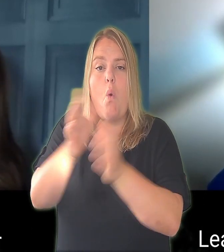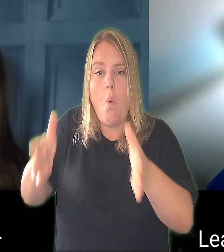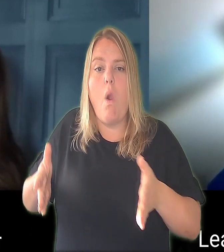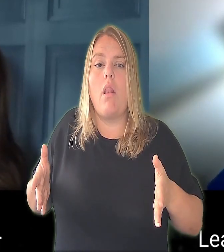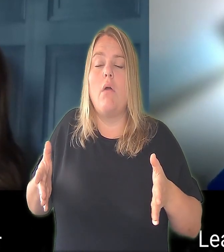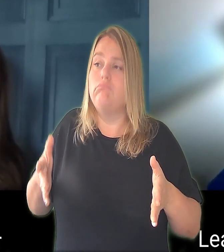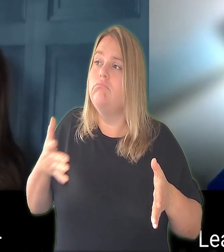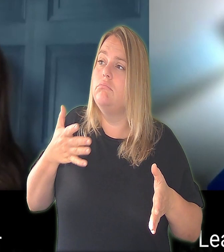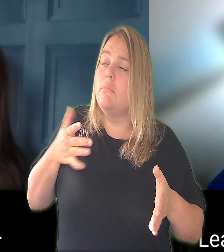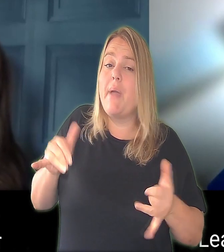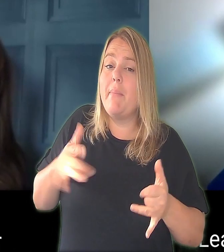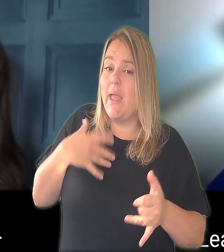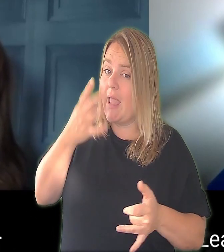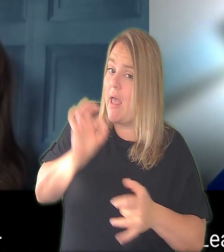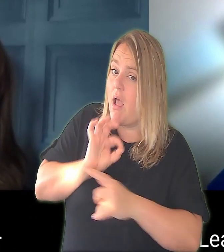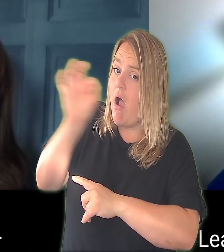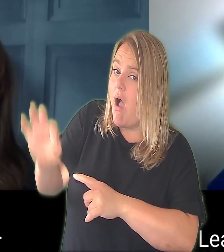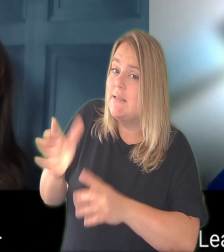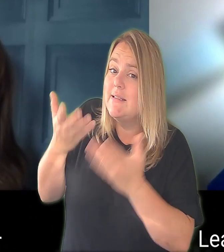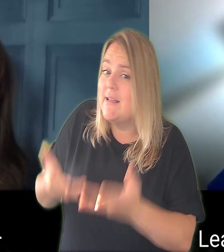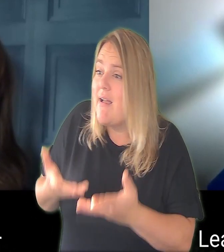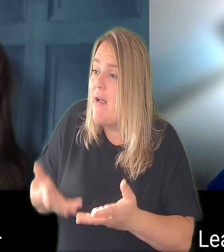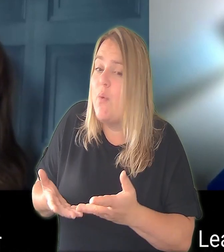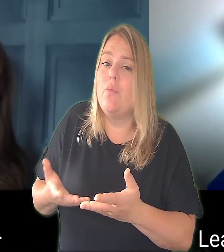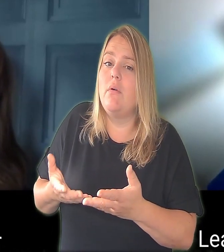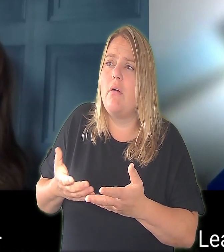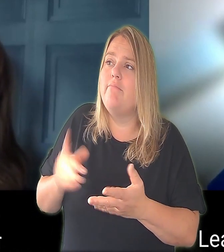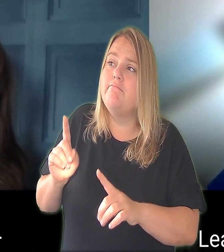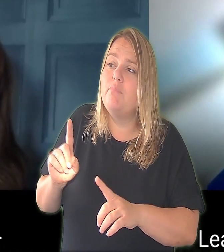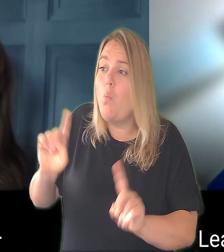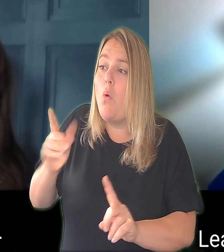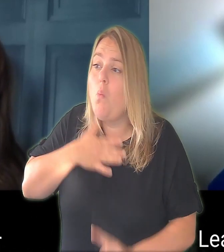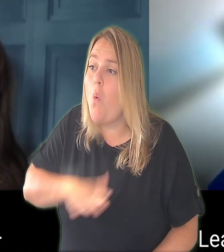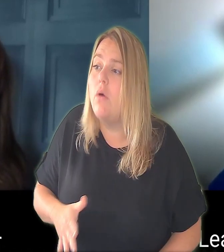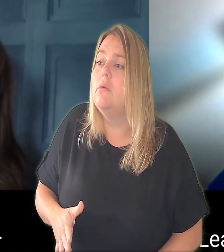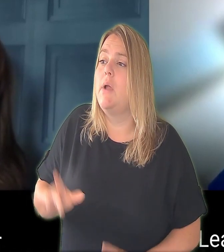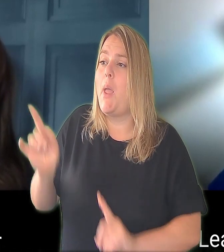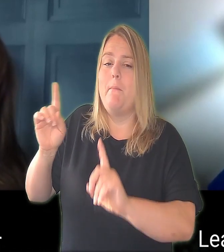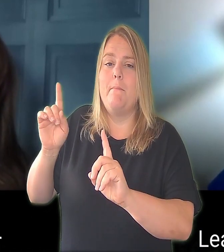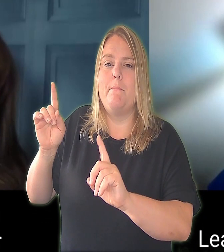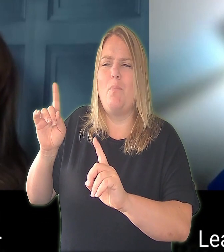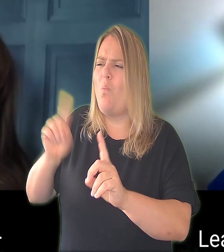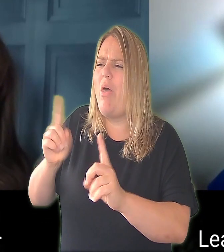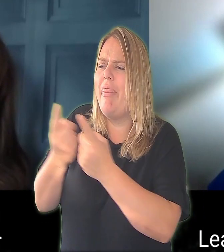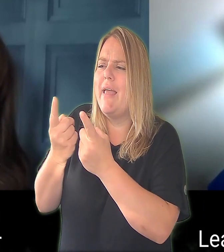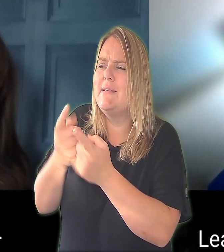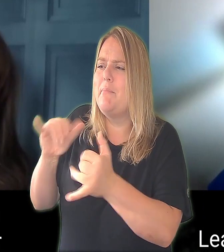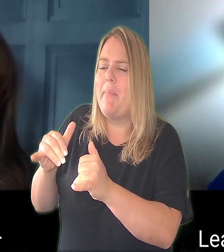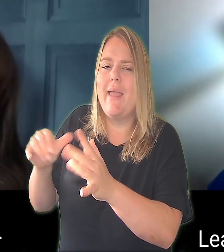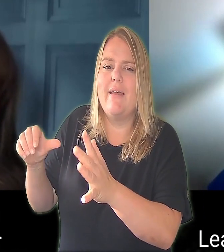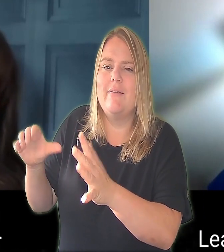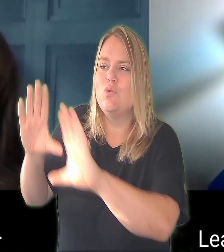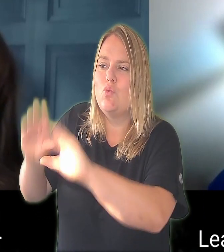community groups that hire the church hall. We were going to advertise the event to them, but I suppose we could ask them now and get their input into what they'd like,